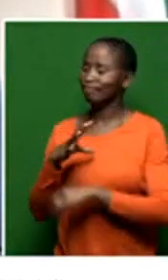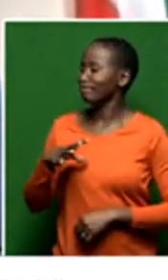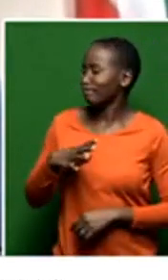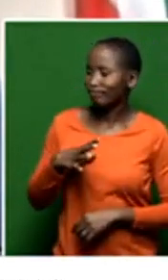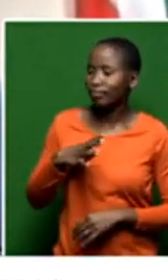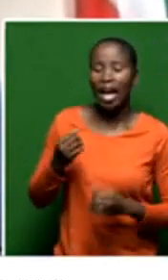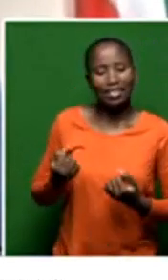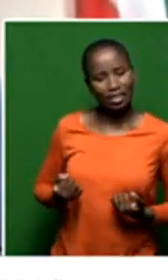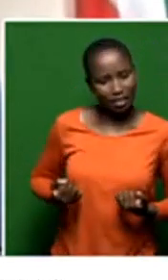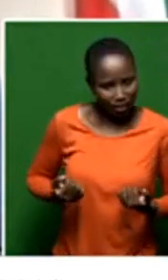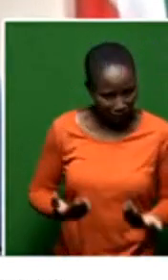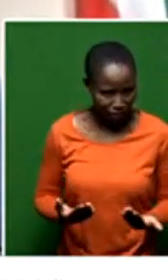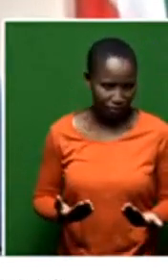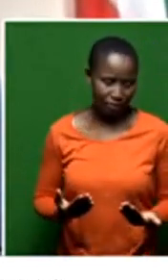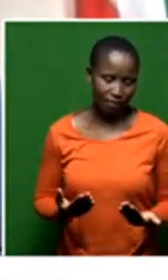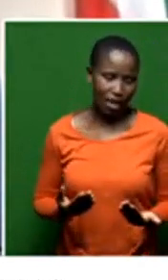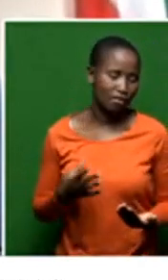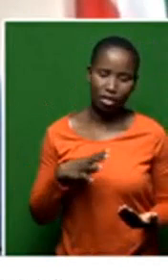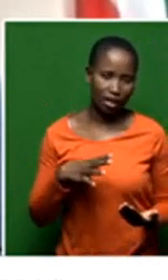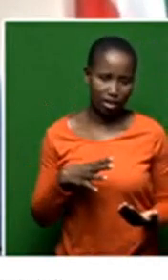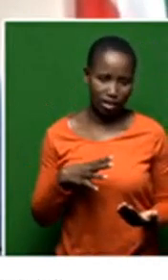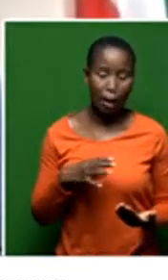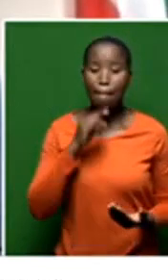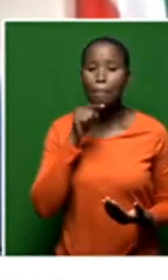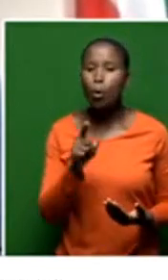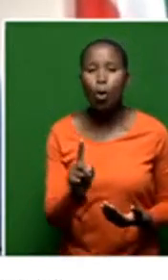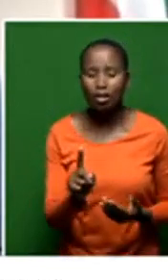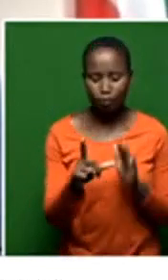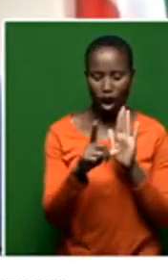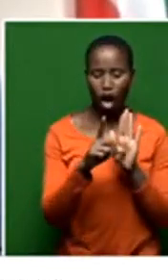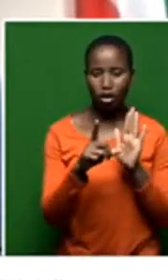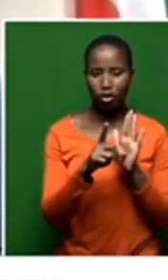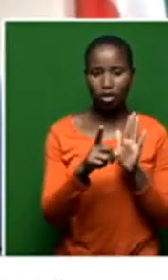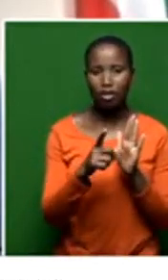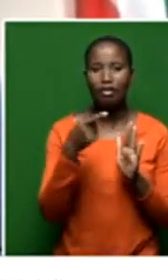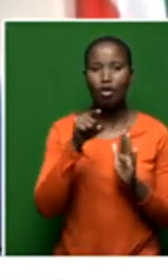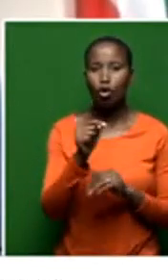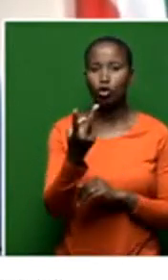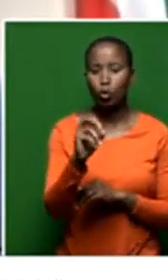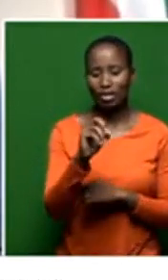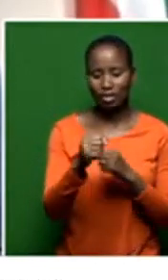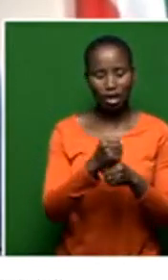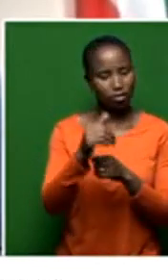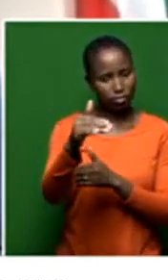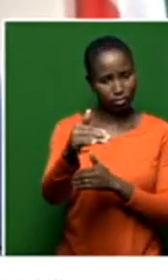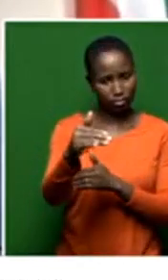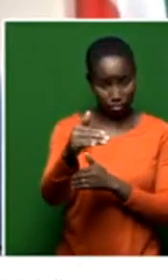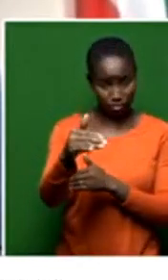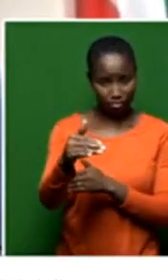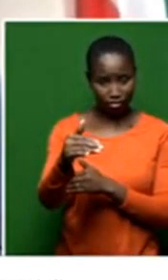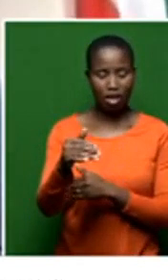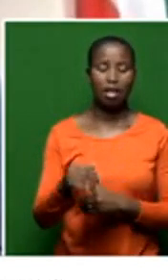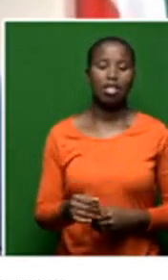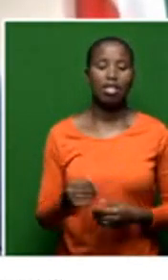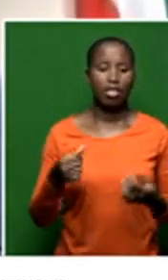providing a service on the allocation thereof. It's a license that will last a period of about 20 years. So we